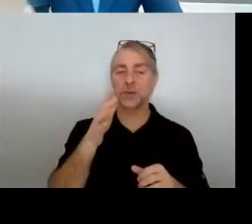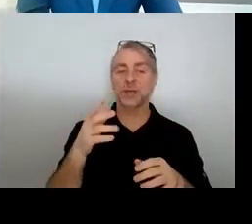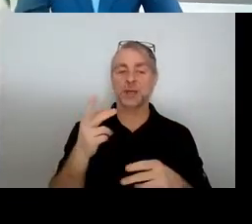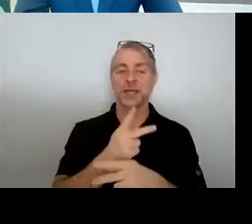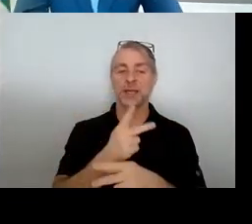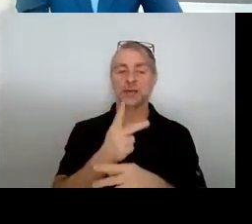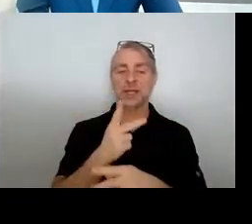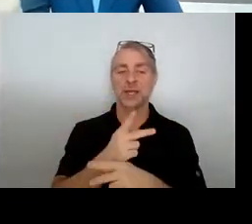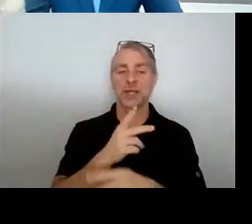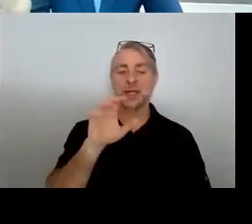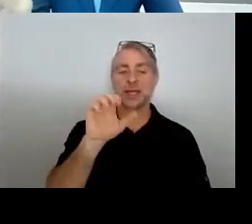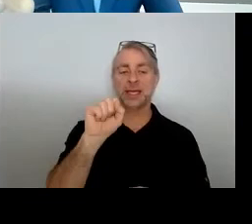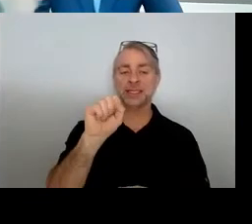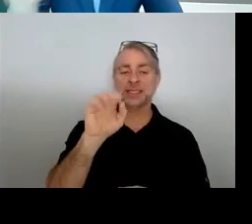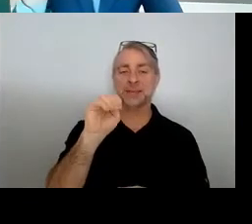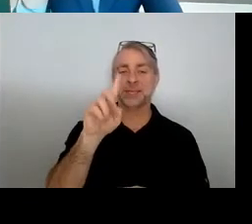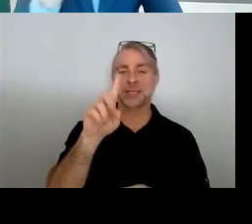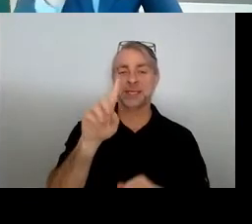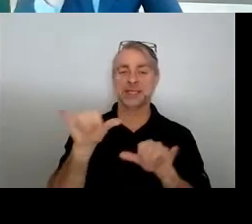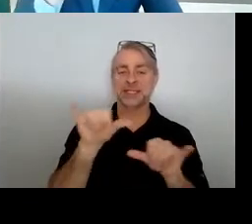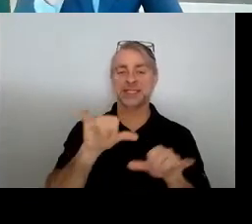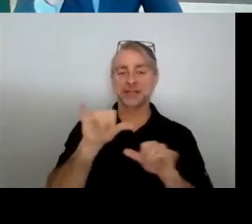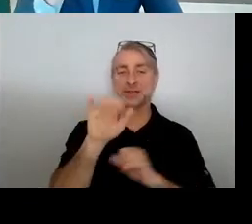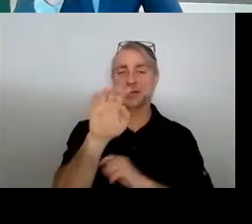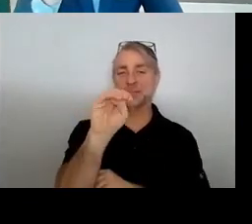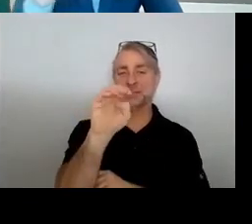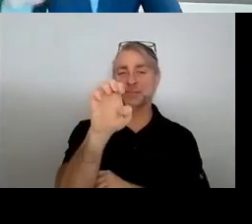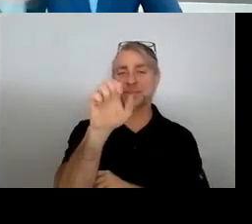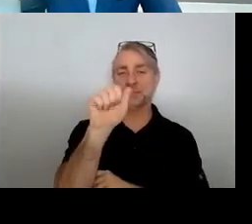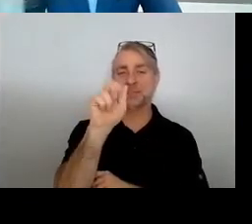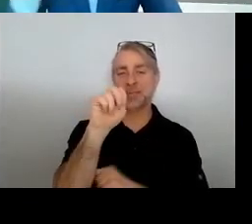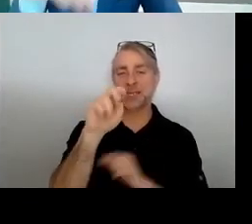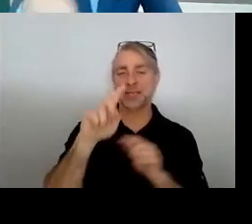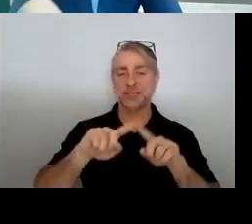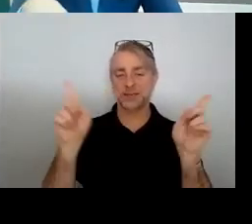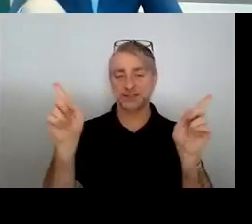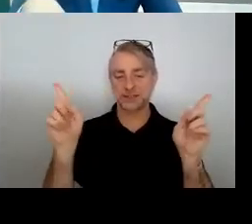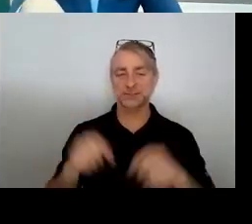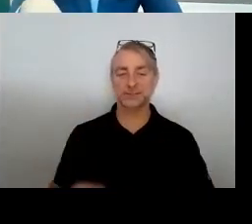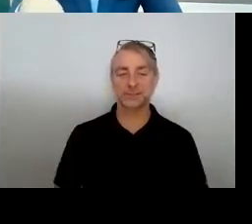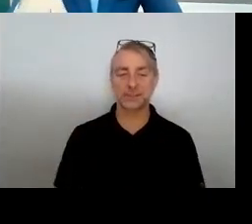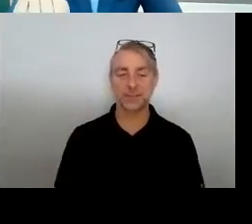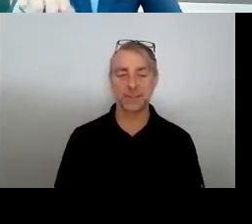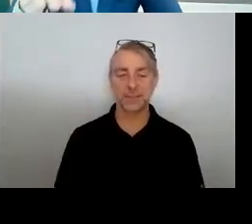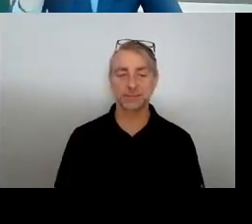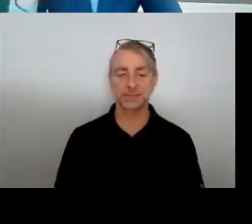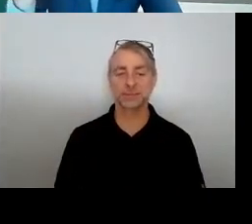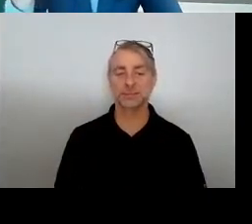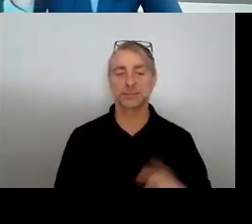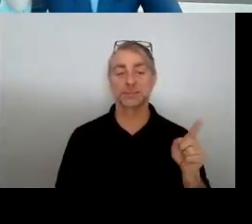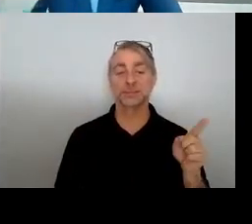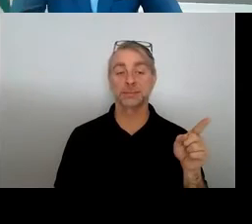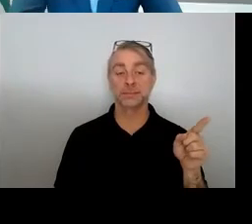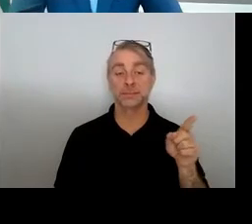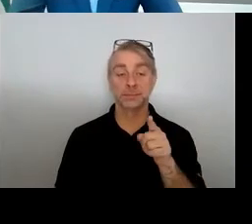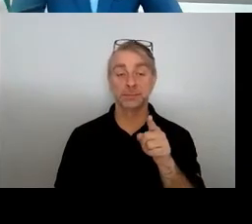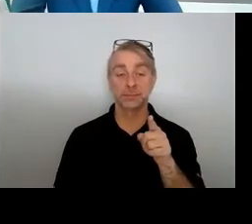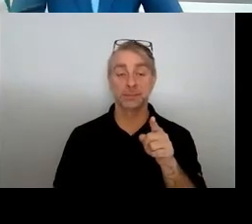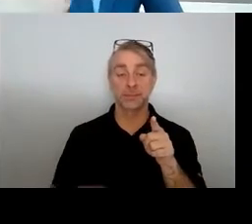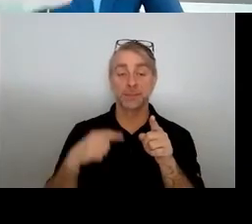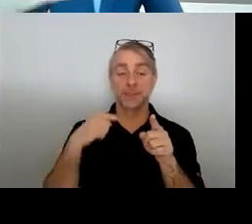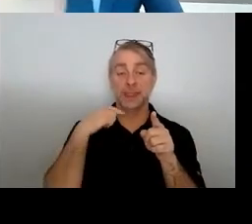that with the SMD in the quotes. Moving on down a line, you